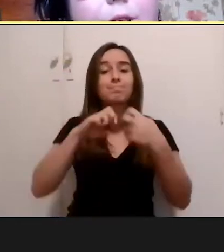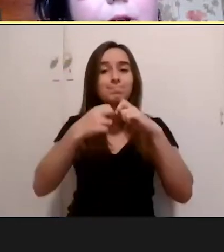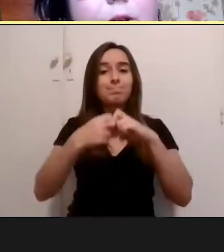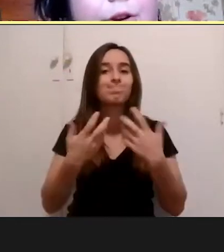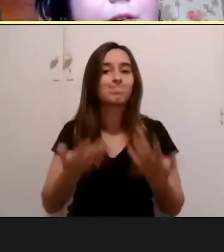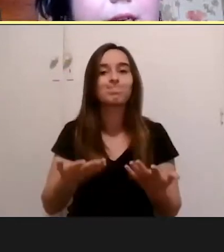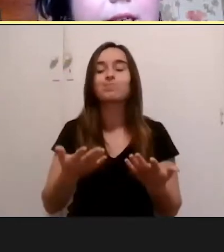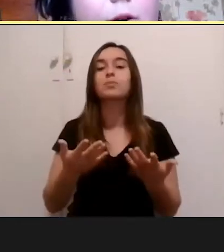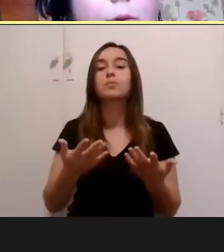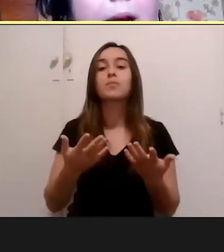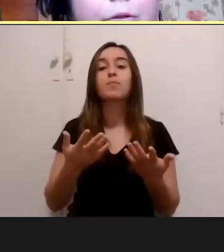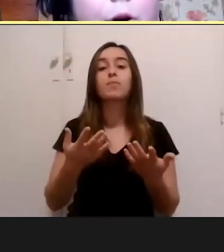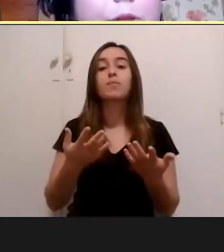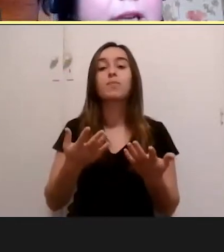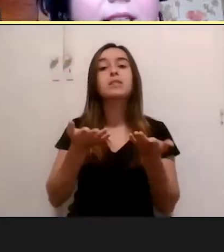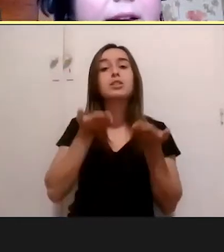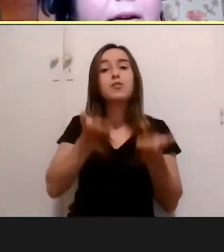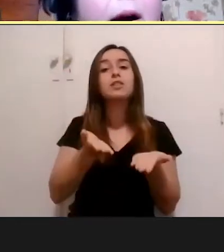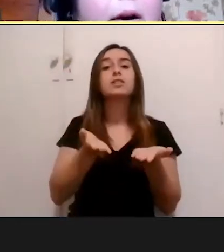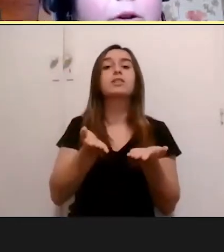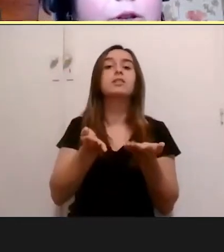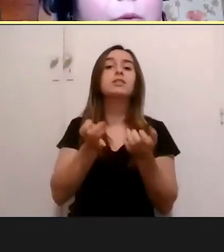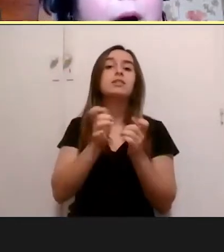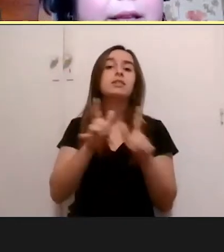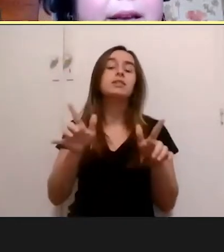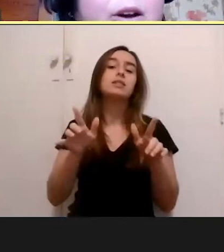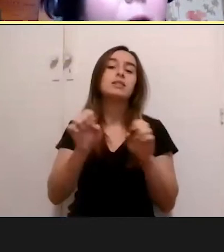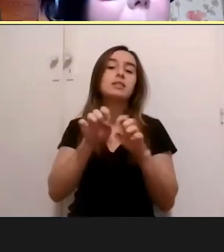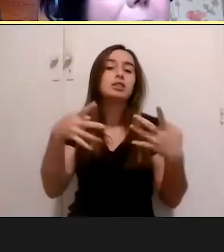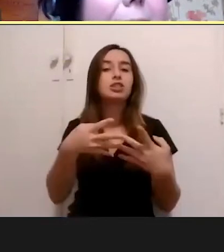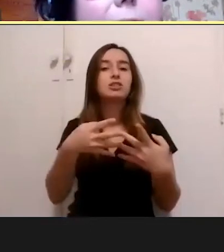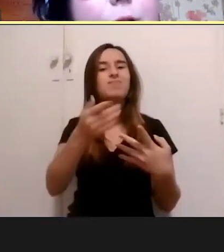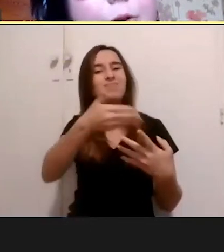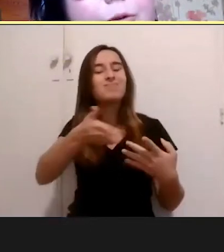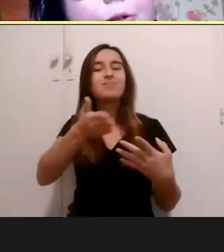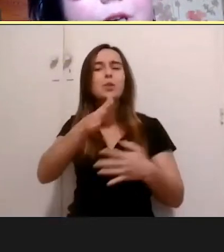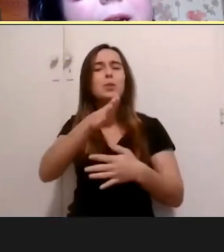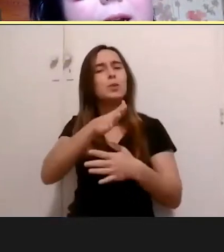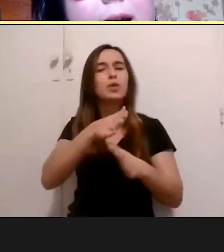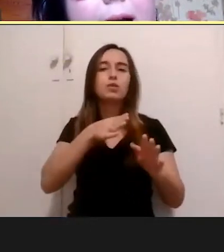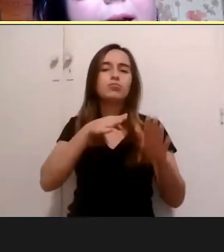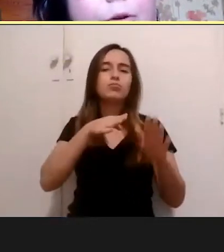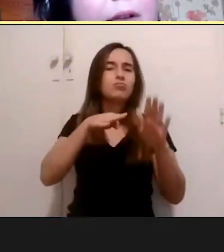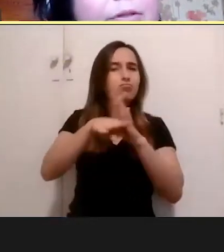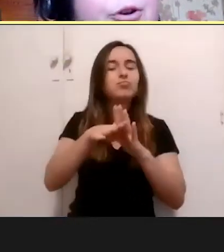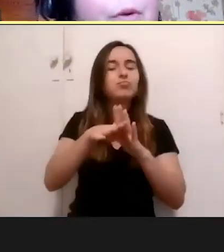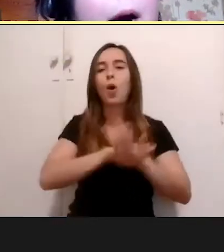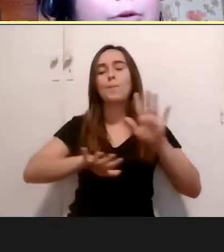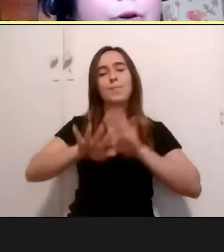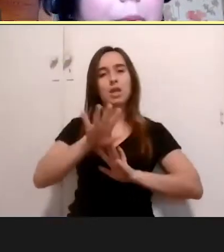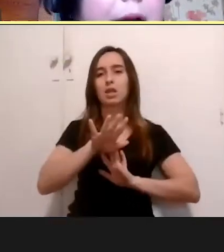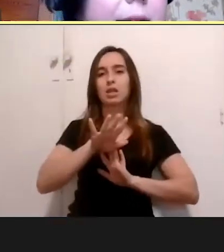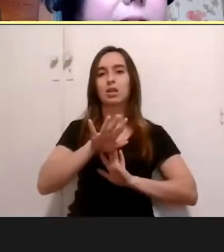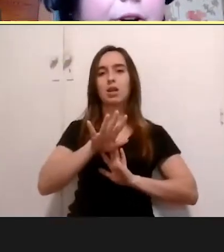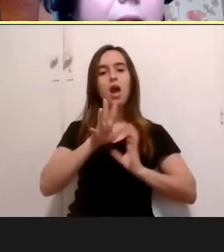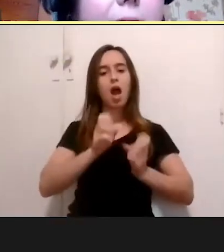digital services or platforms, etc., are also quite complicated to use, and you have to know how to operate